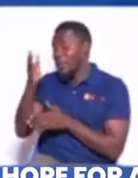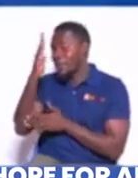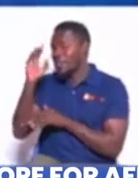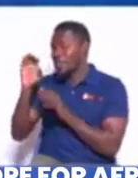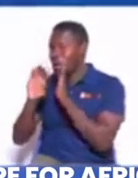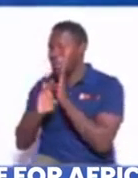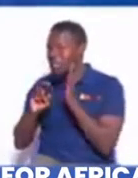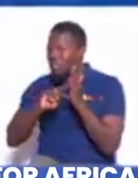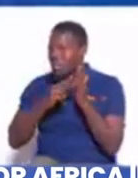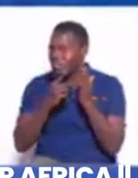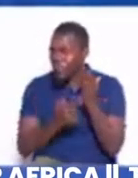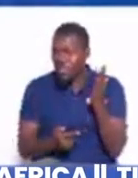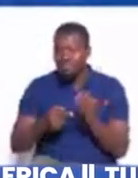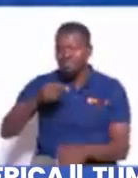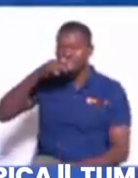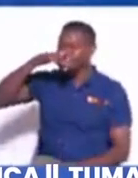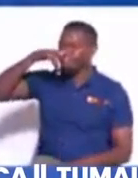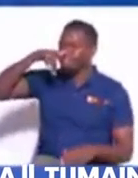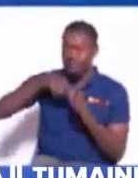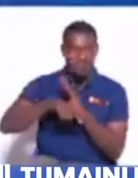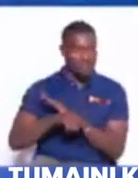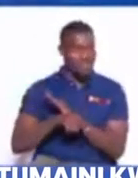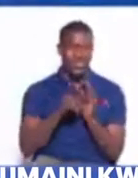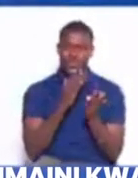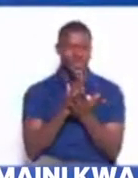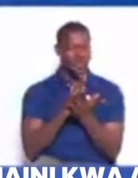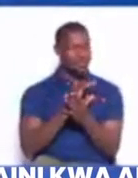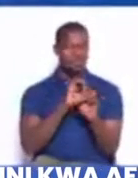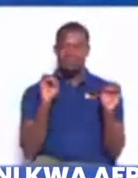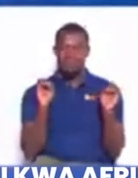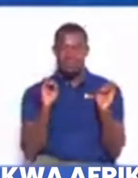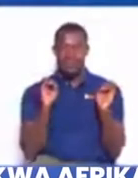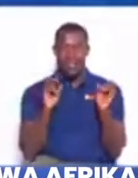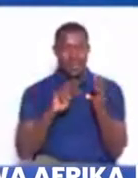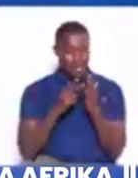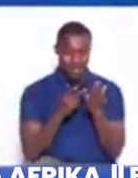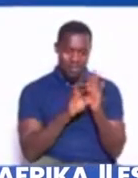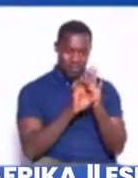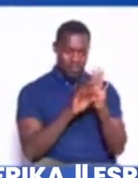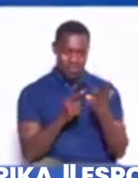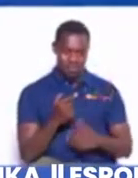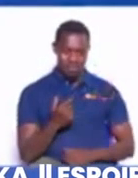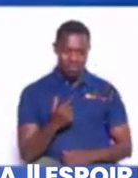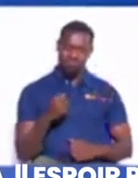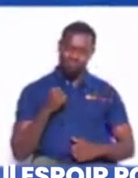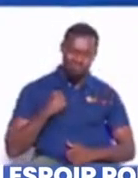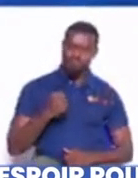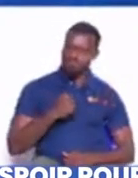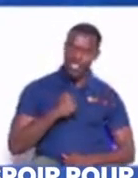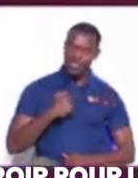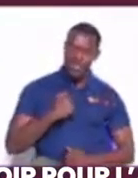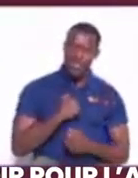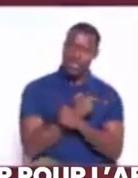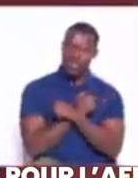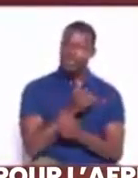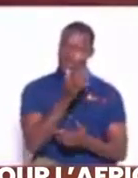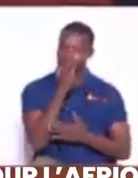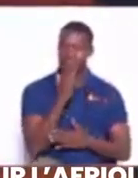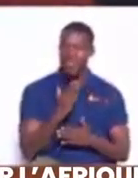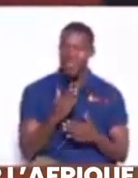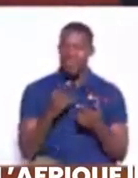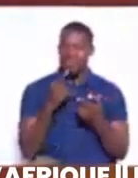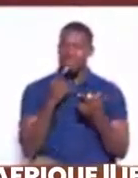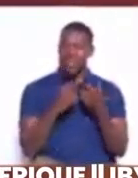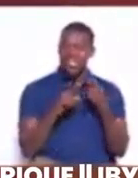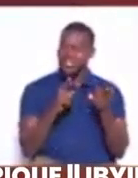is a what? Liar, and the truth is not in him. So if I say I know God, and if I say I love God, but don't worry about